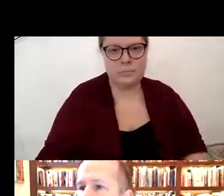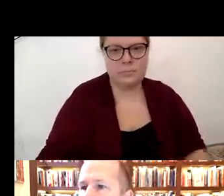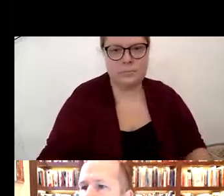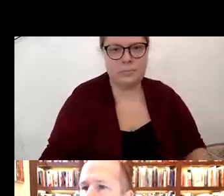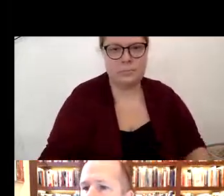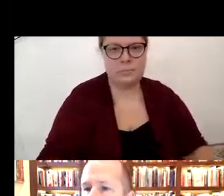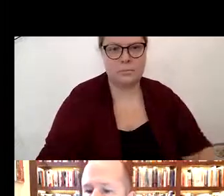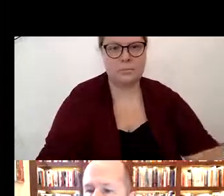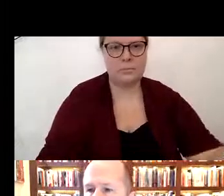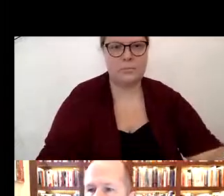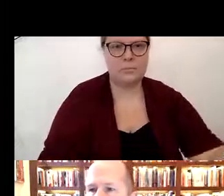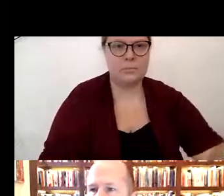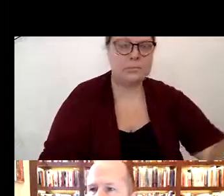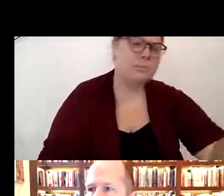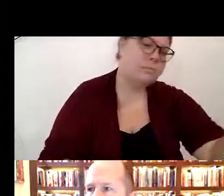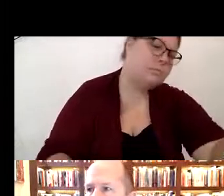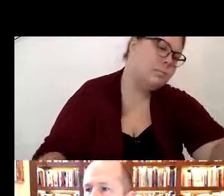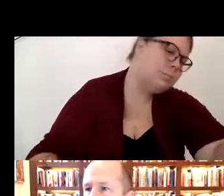Hey.